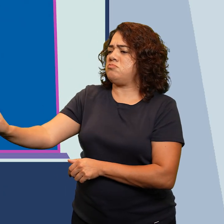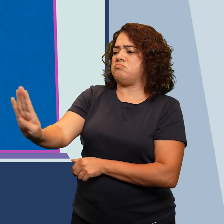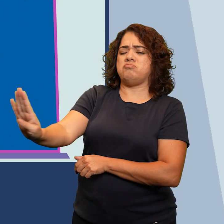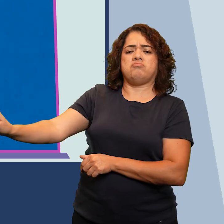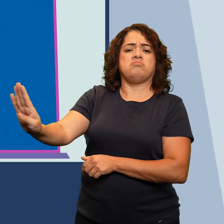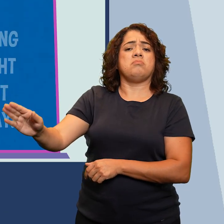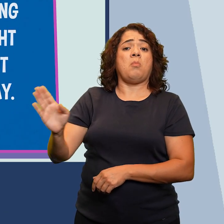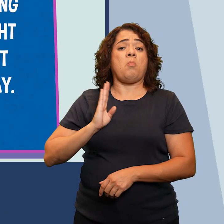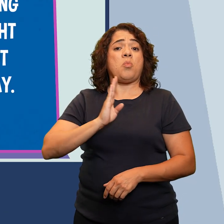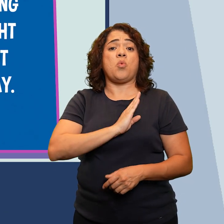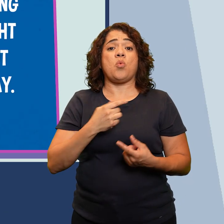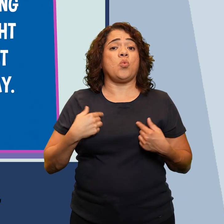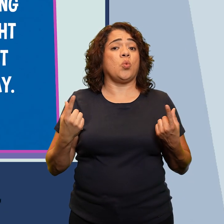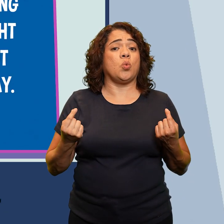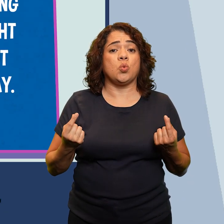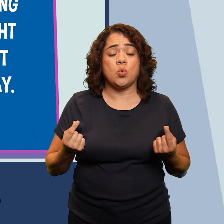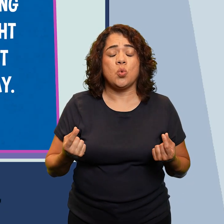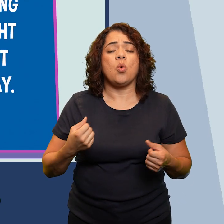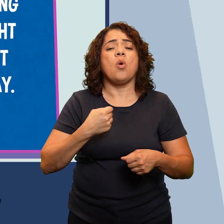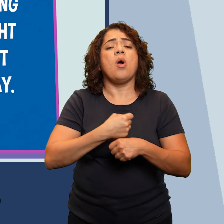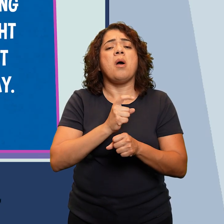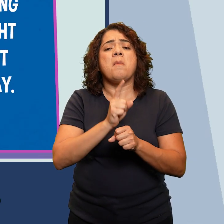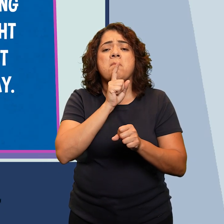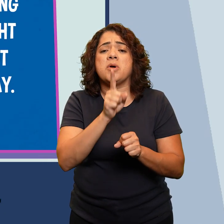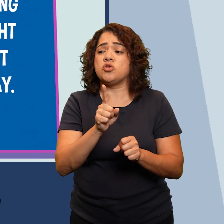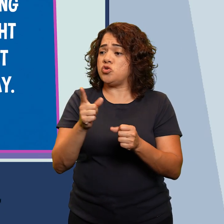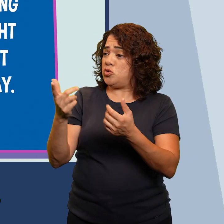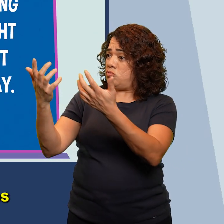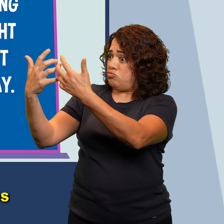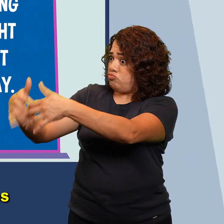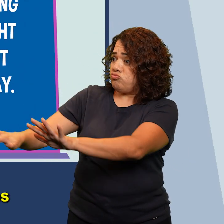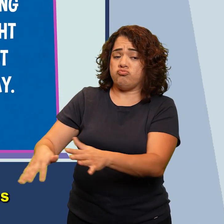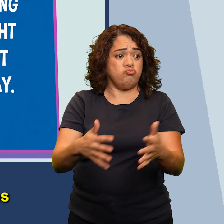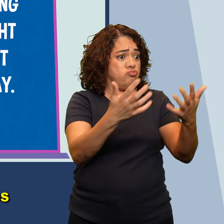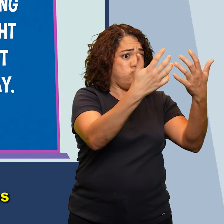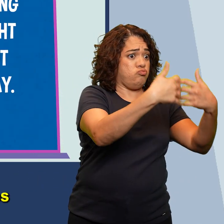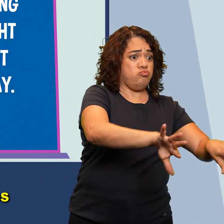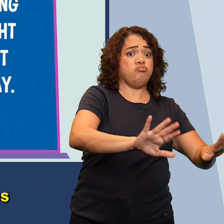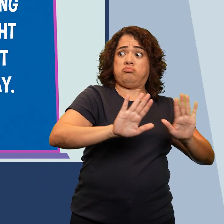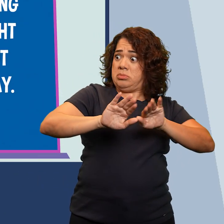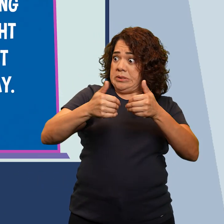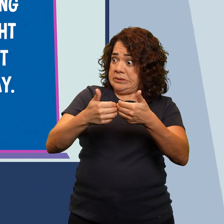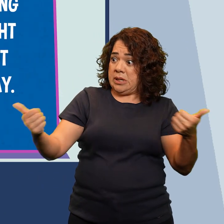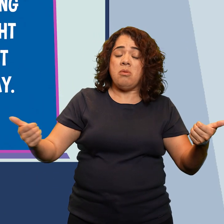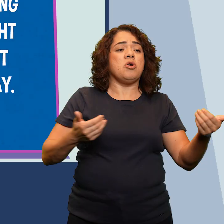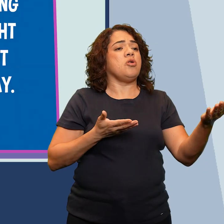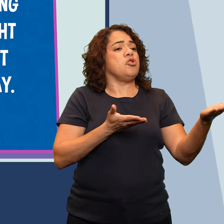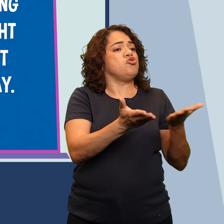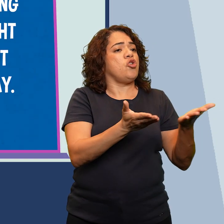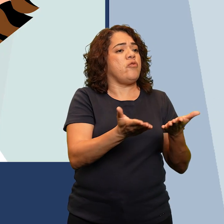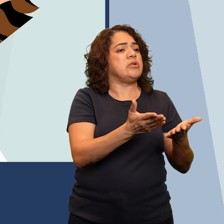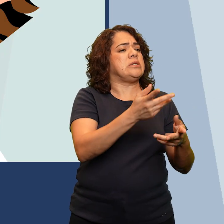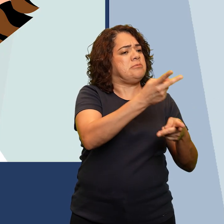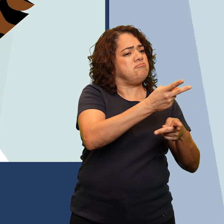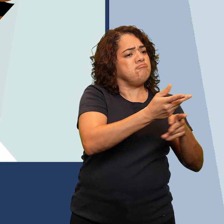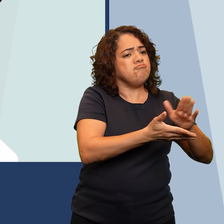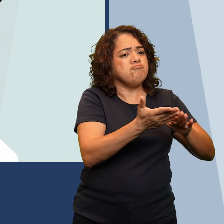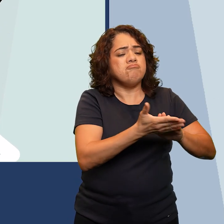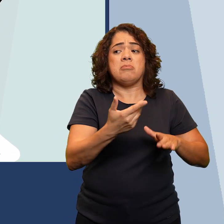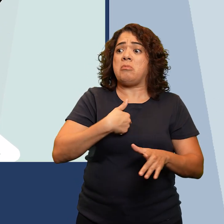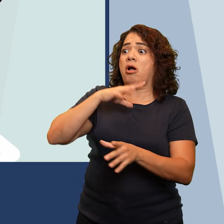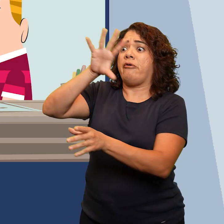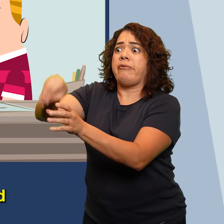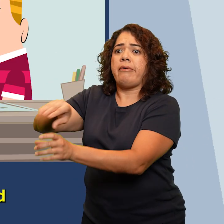business. Your job is to make sure that the right people are working successfully to deliver the right services to people overall, not to get involved